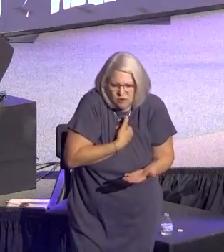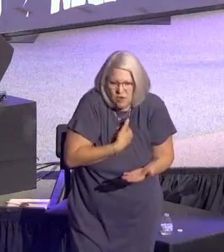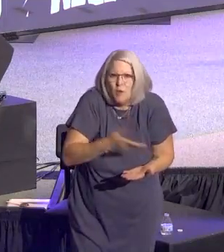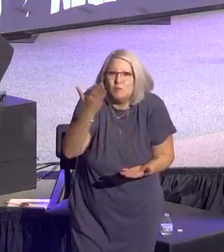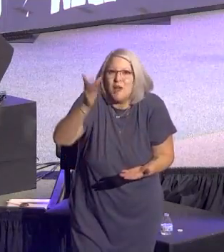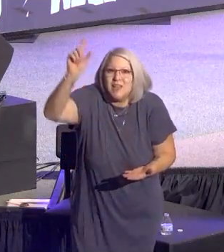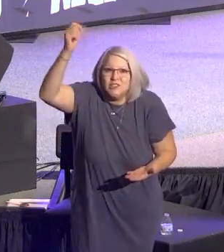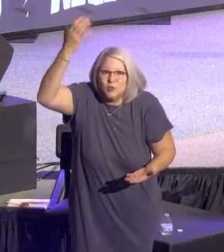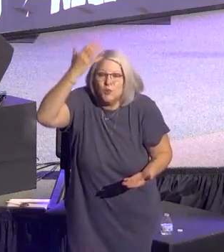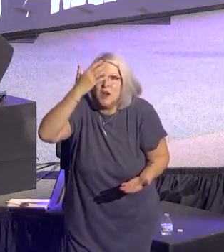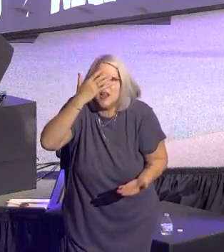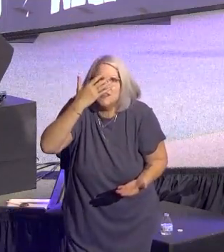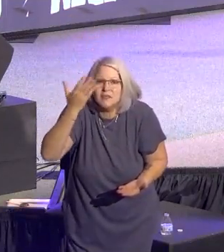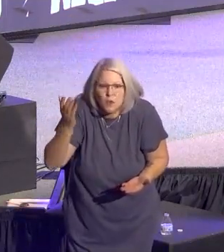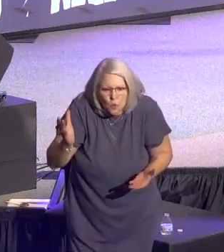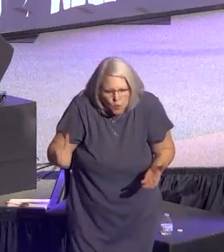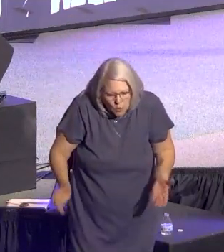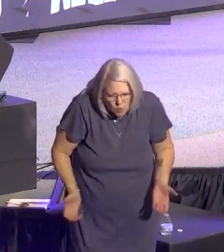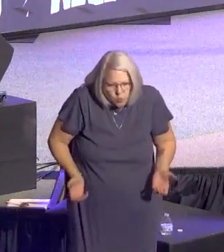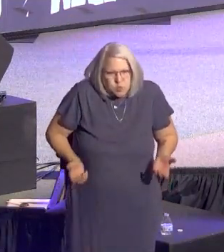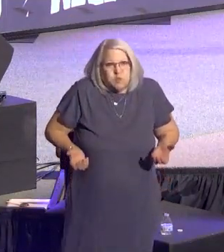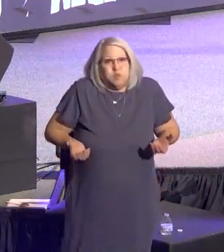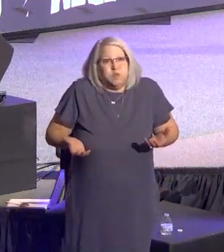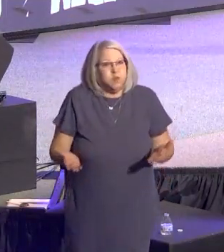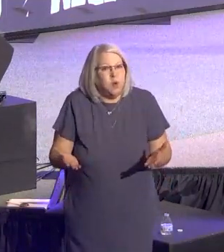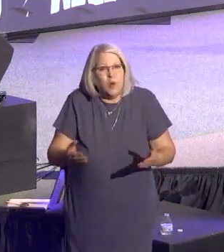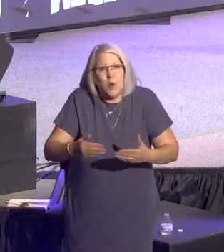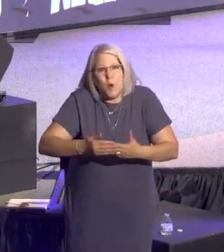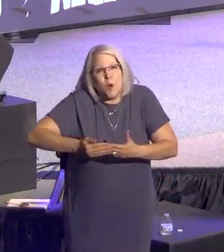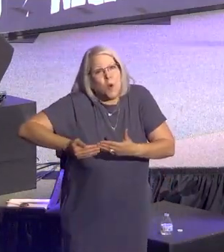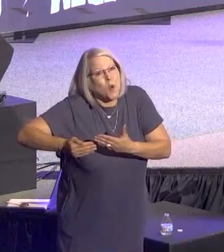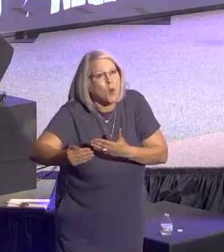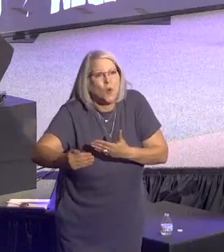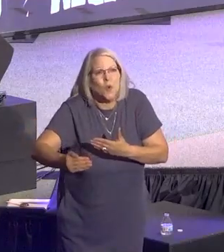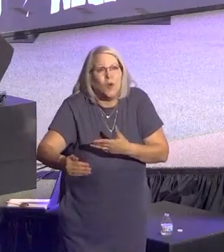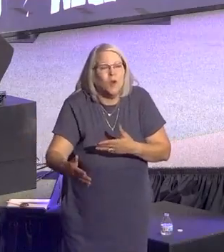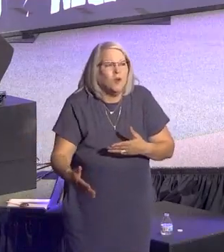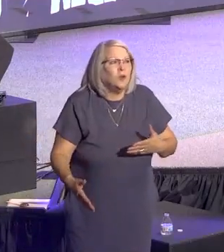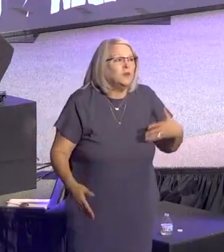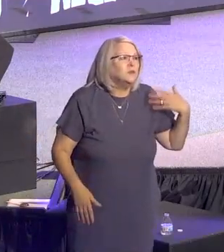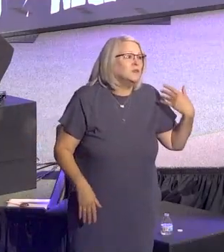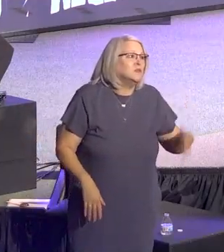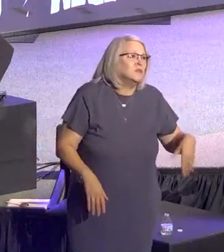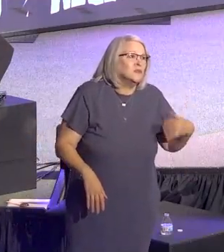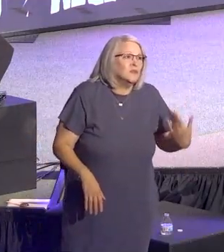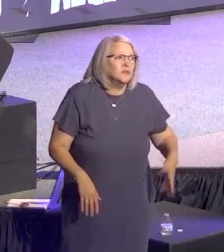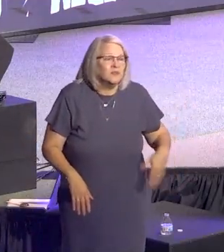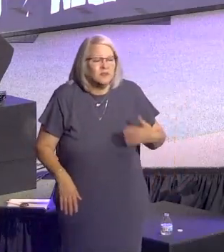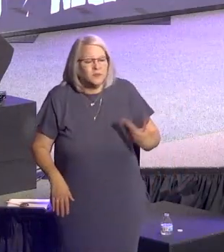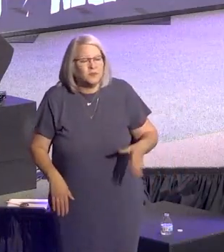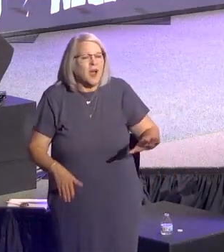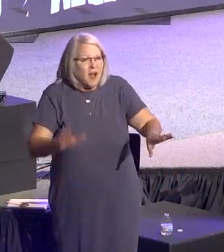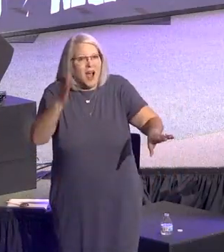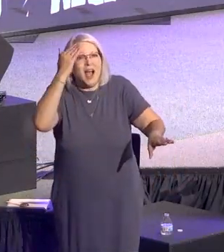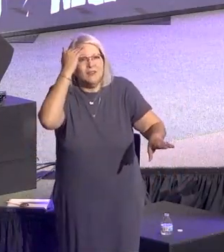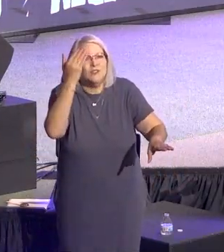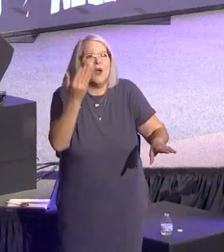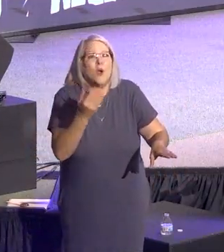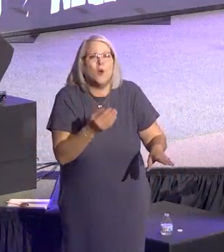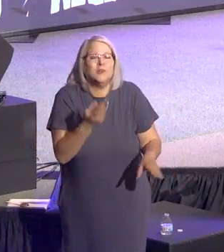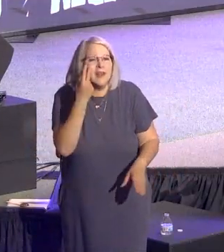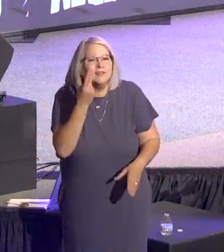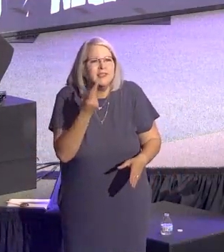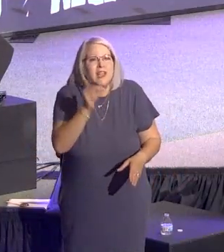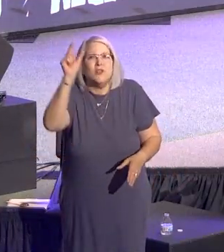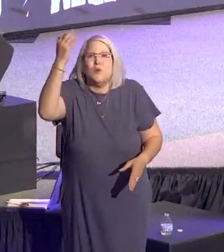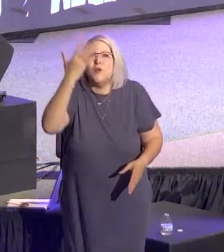his grace, you will prevail. In fact, we sometimes say, I'm going to get through this just by the grace of God. Maybe we mean it, maybe we